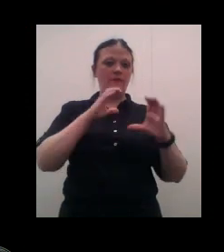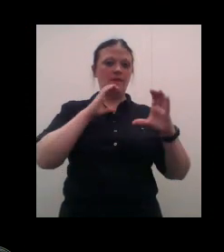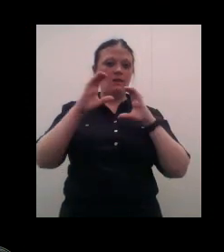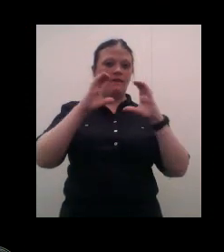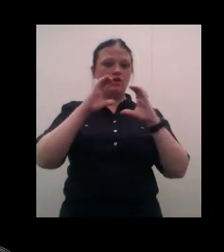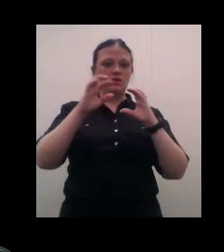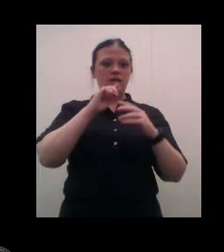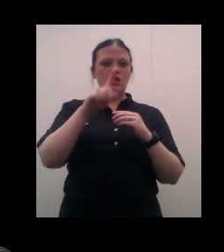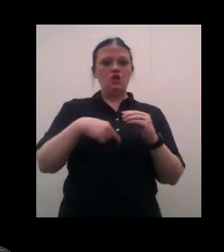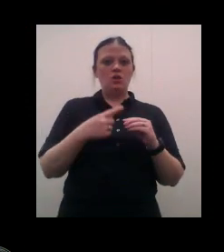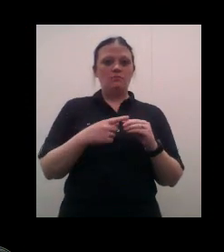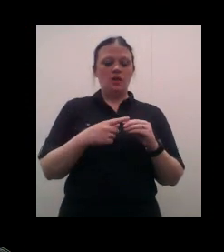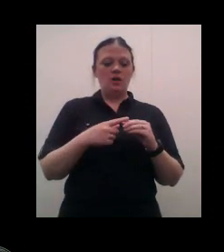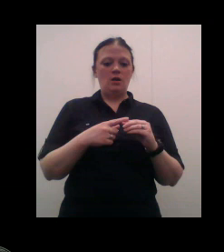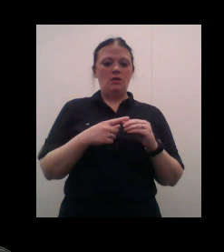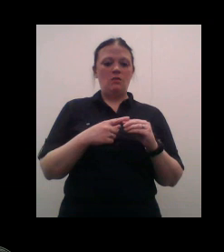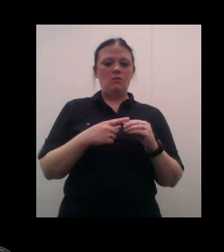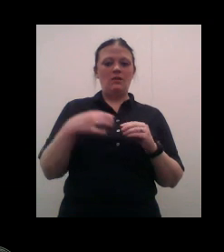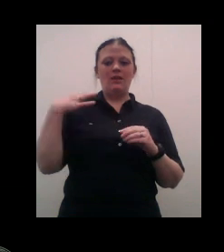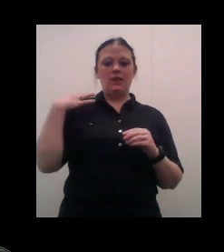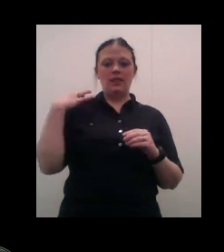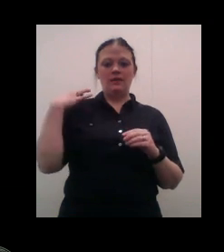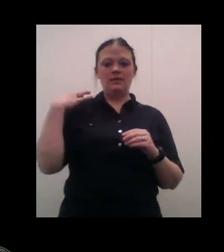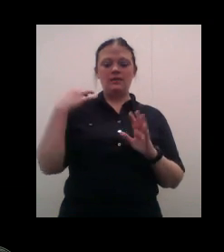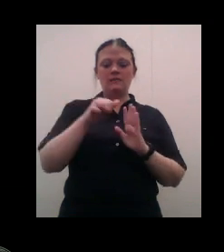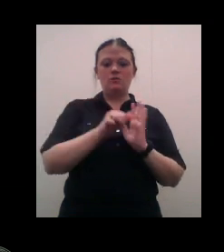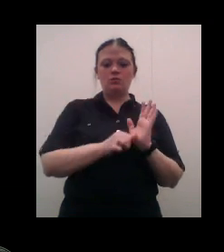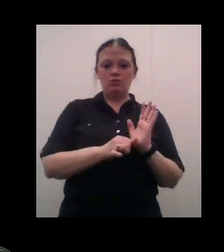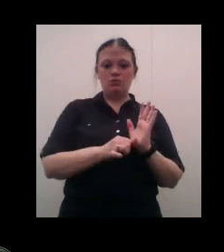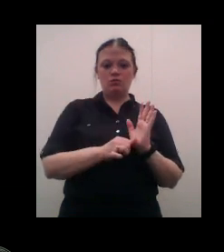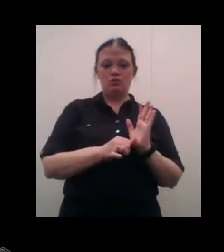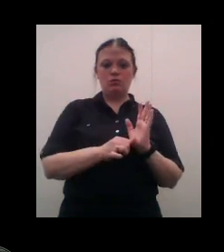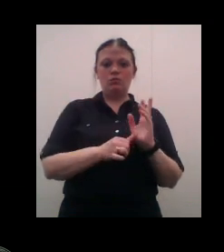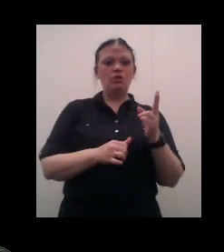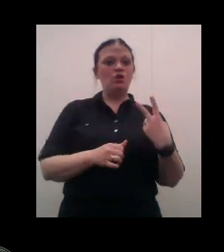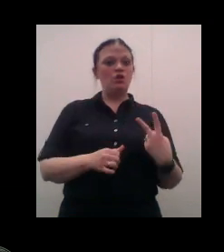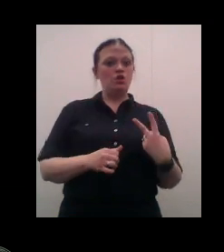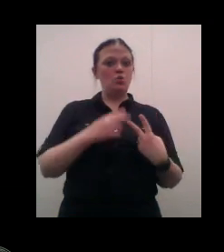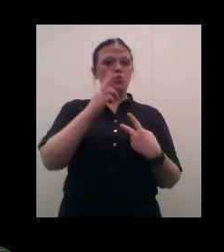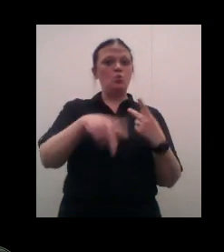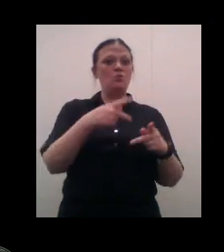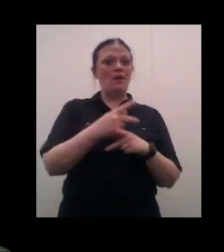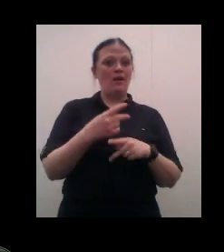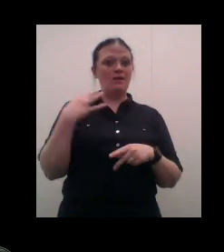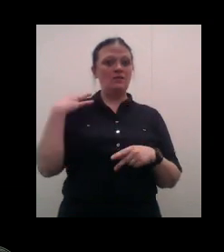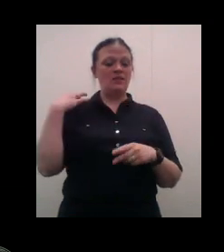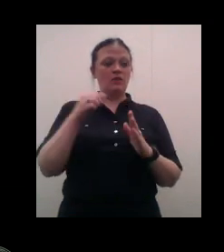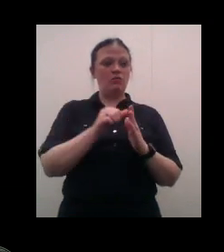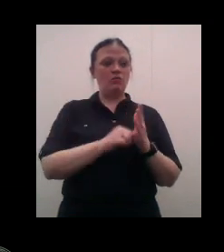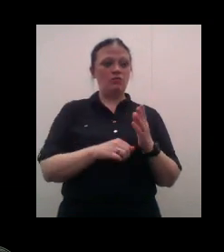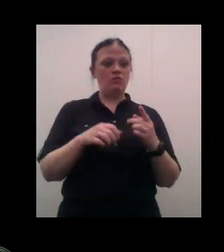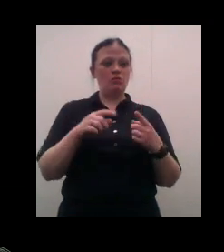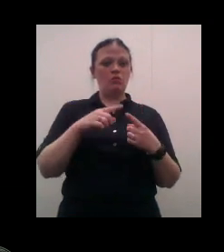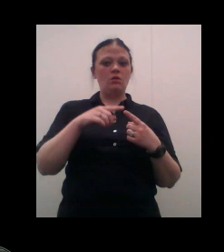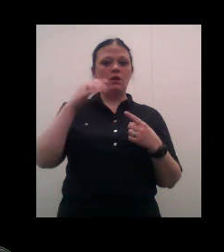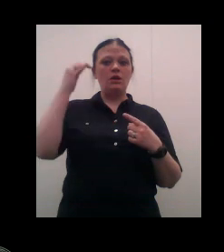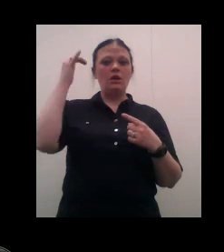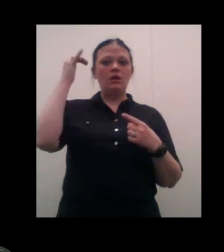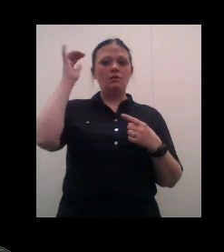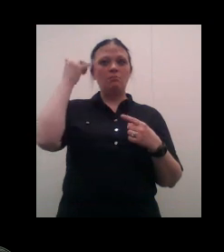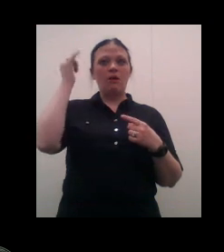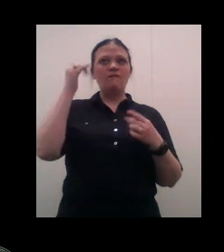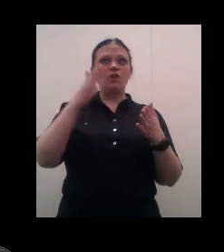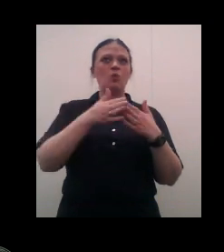conversation about elective surgery, there are really two kinds of elective surgery. The one is, with Buffalo General to get a